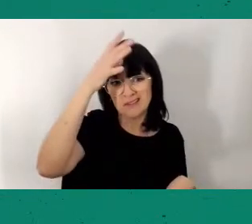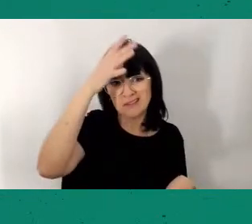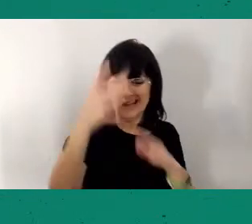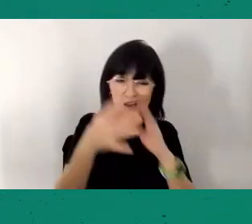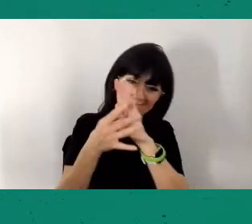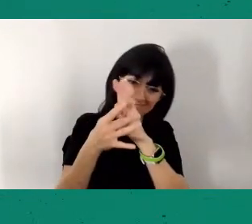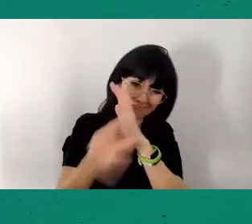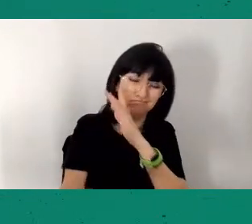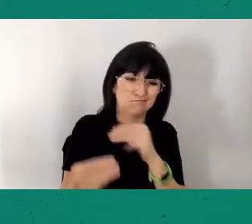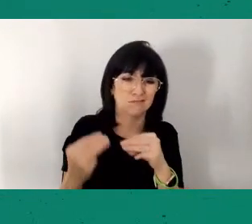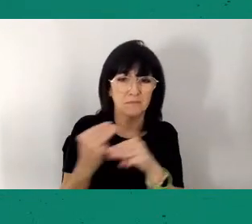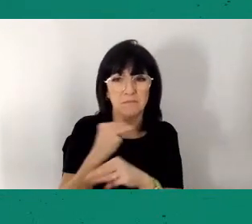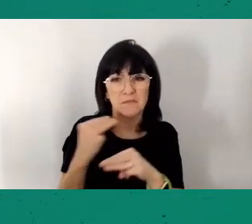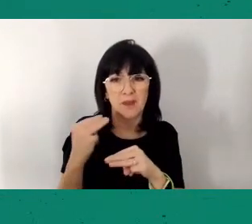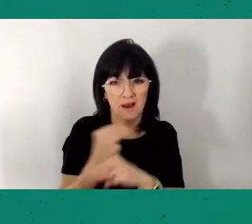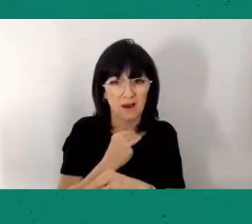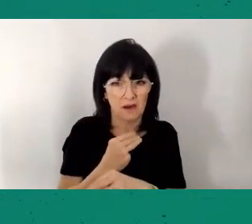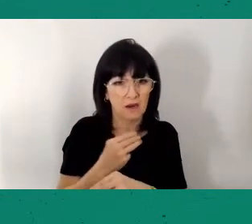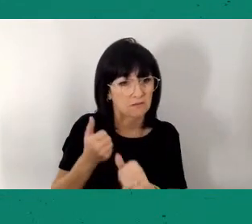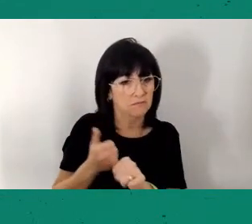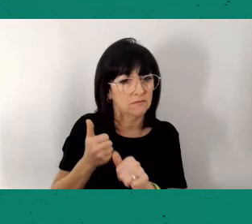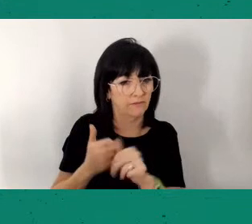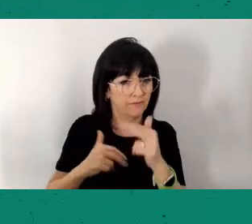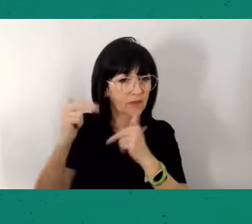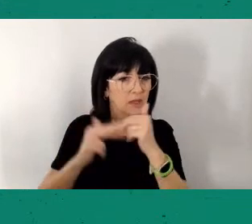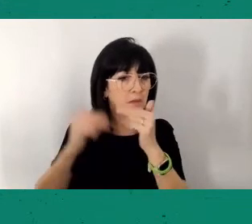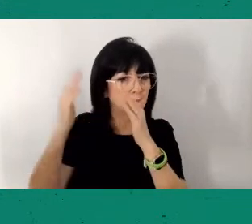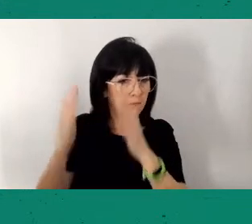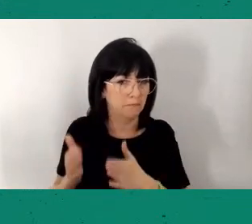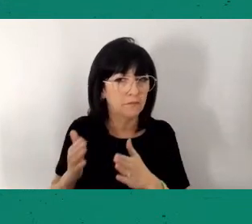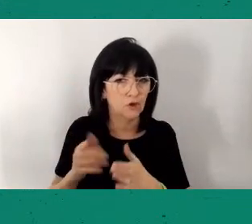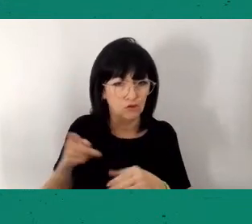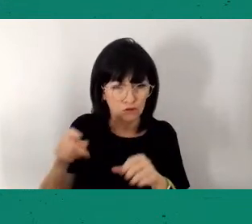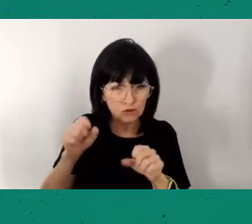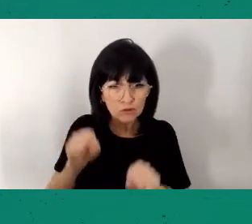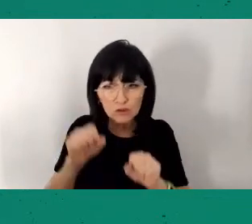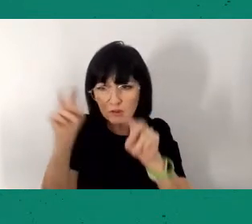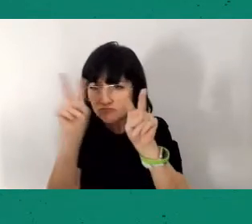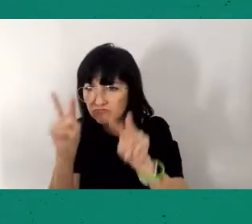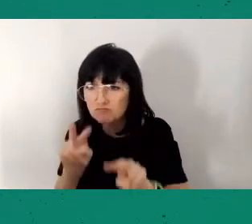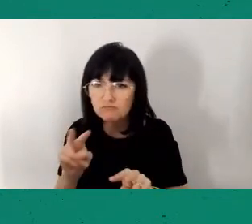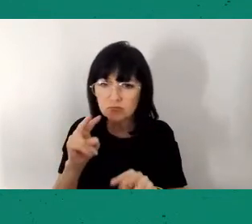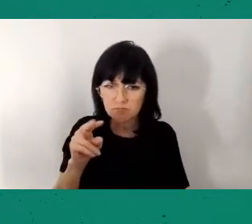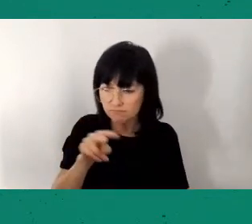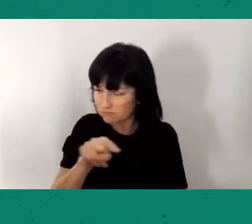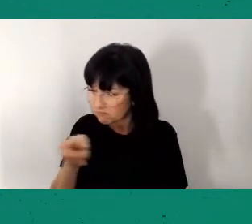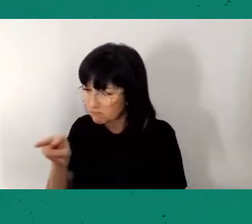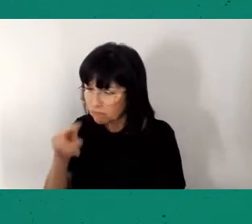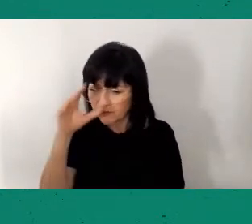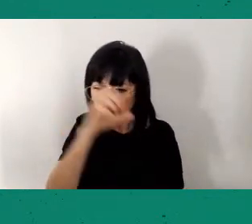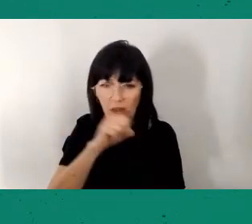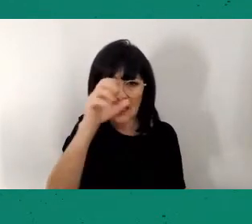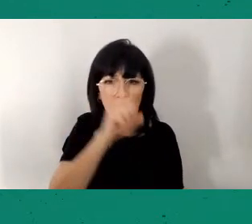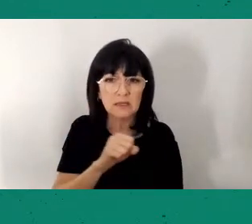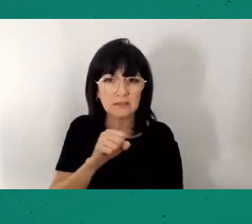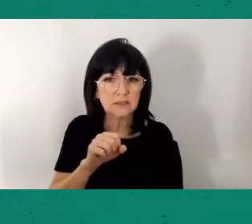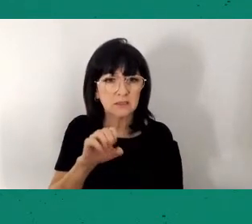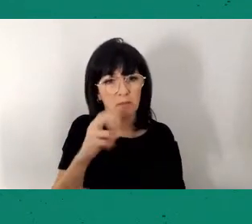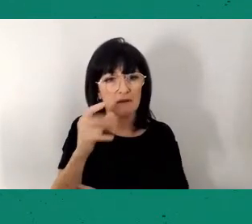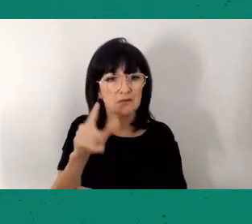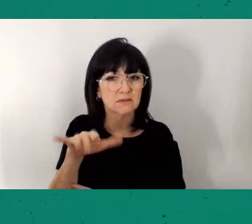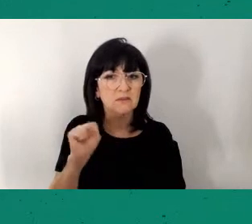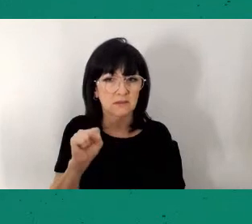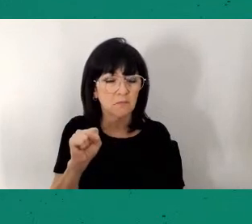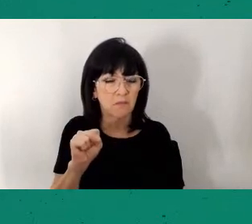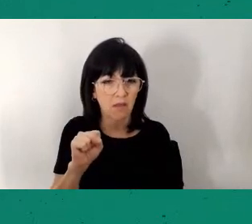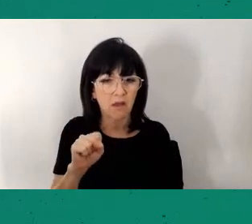who was a builder, and he could estimate how much supplies he needed and wouldn't have a handful of scraps left over, kind of thing,